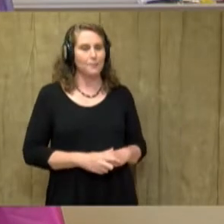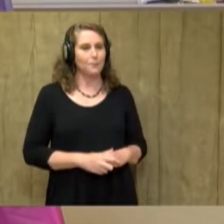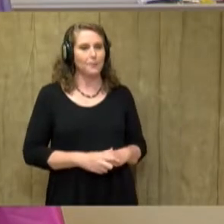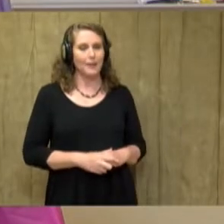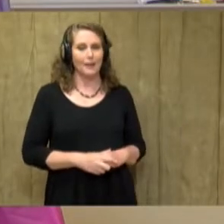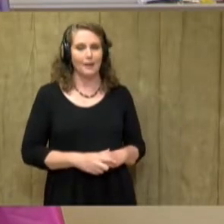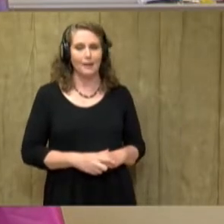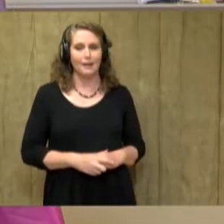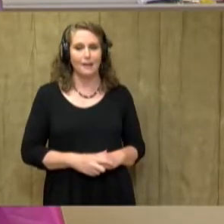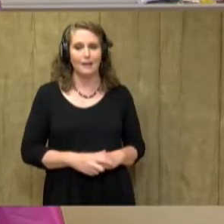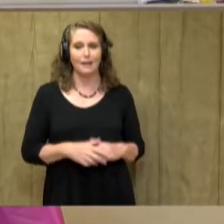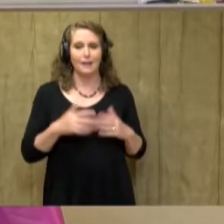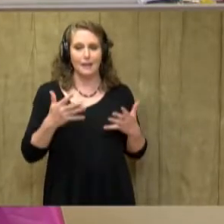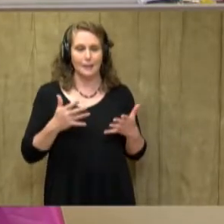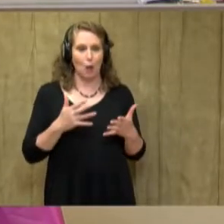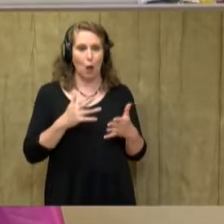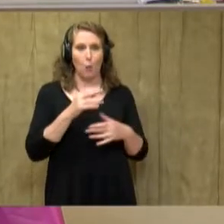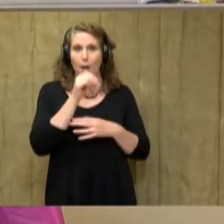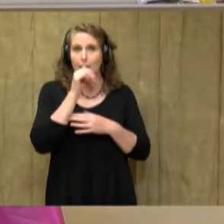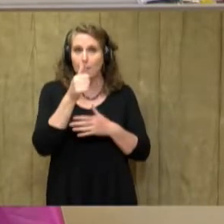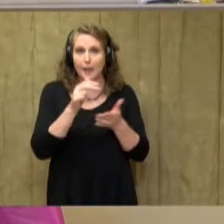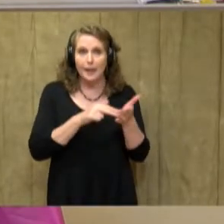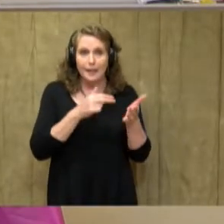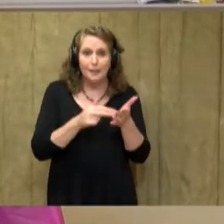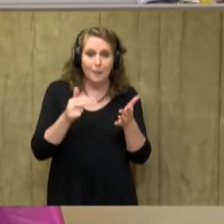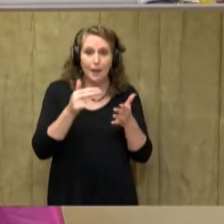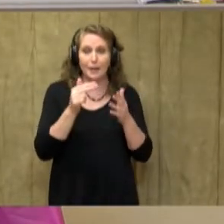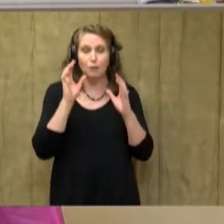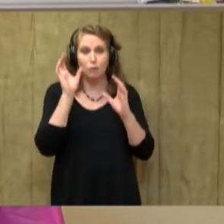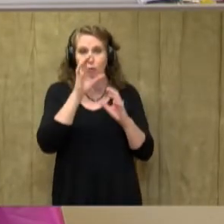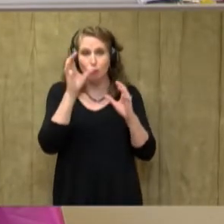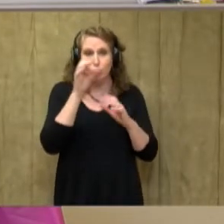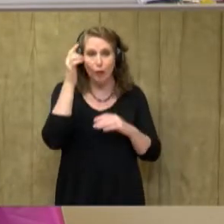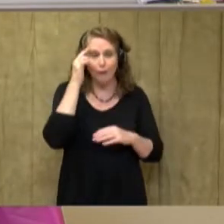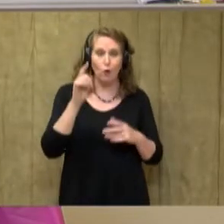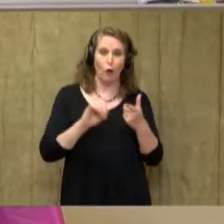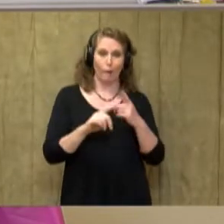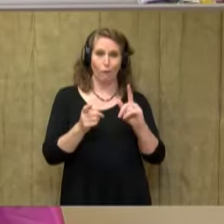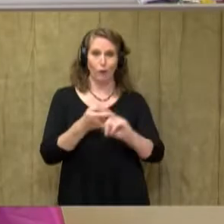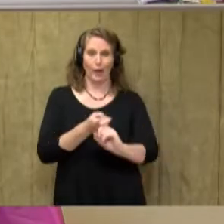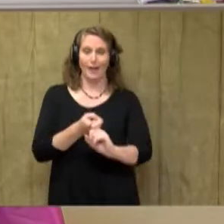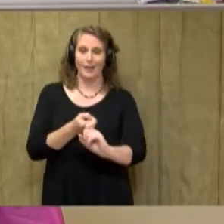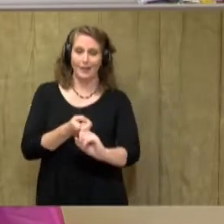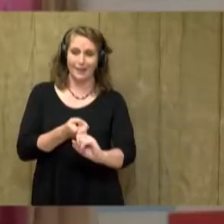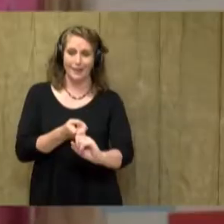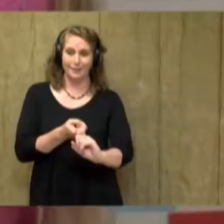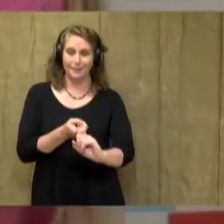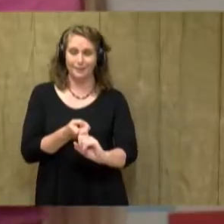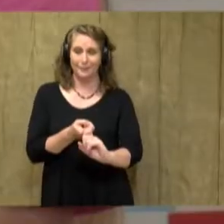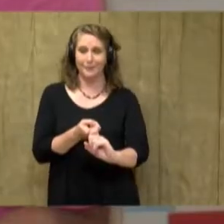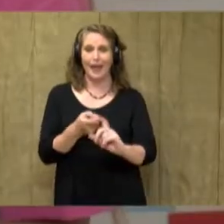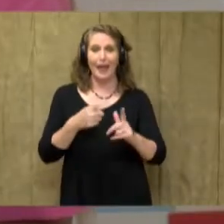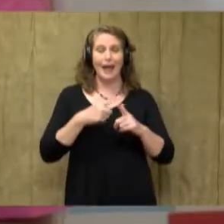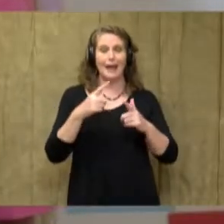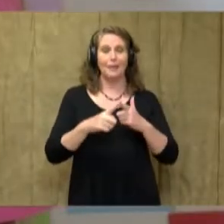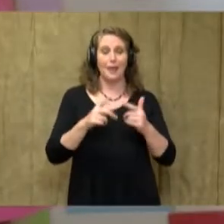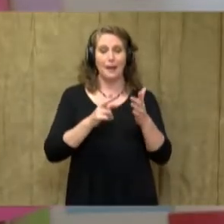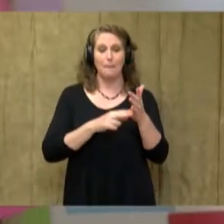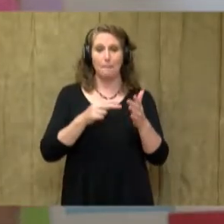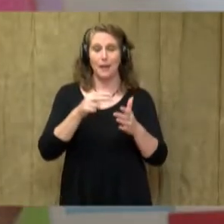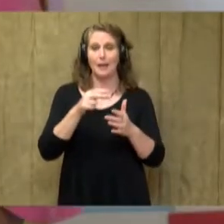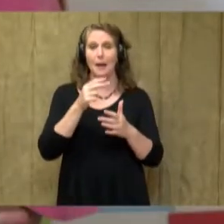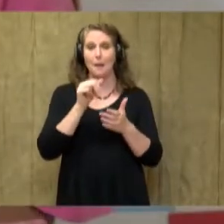okay? So Peanut Butter is on the hunt for a friend. Then Peanut Butter